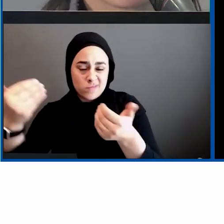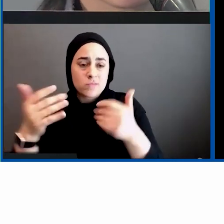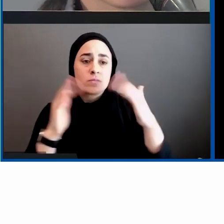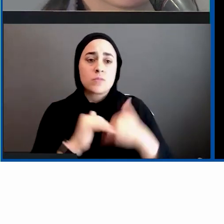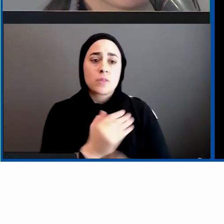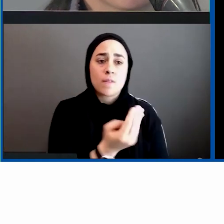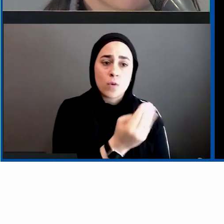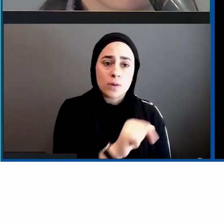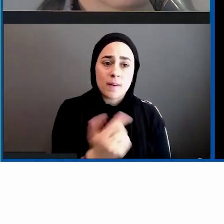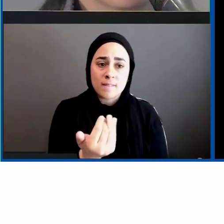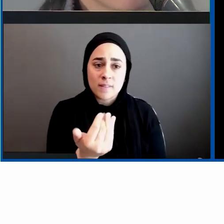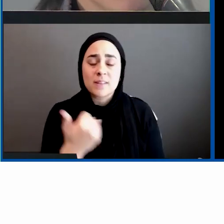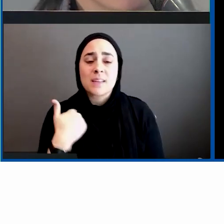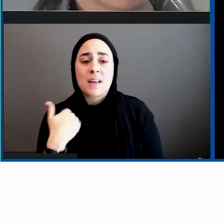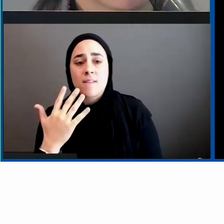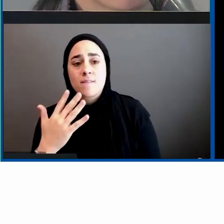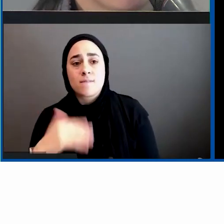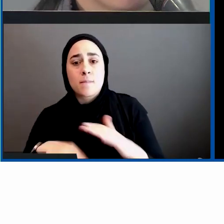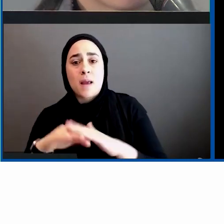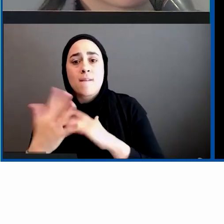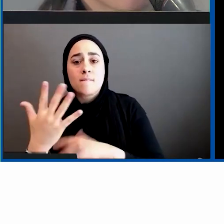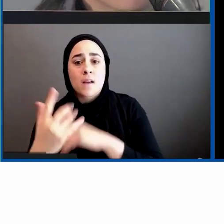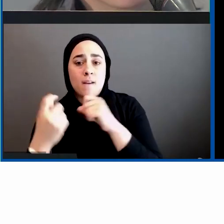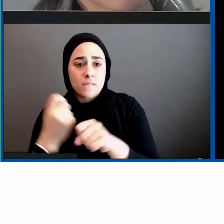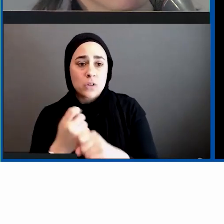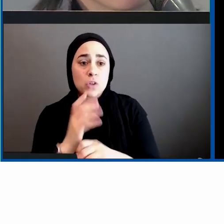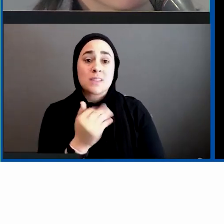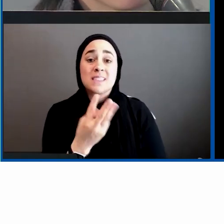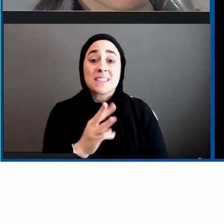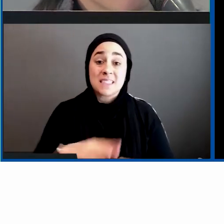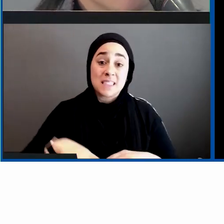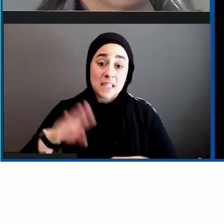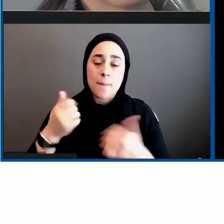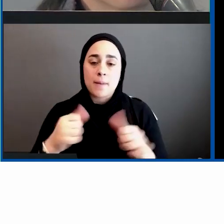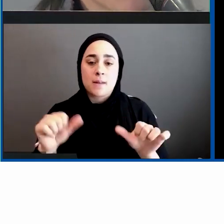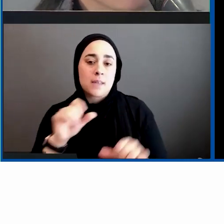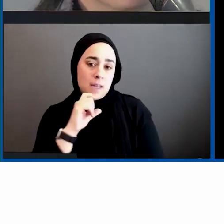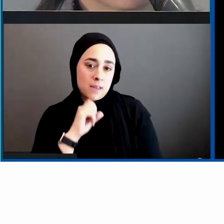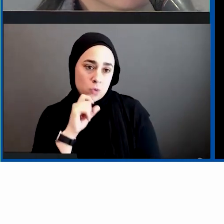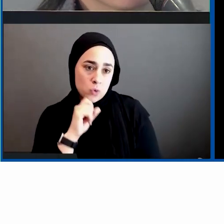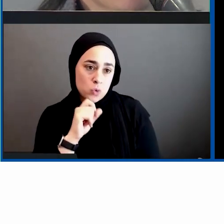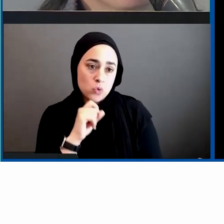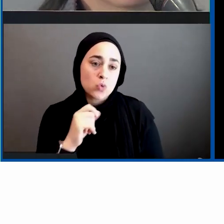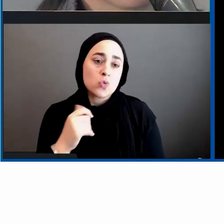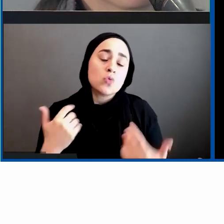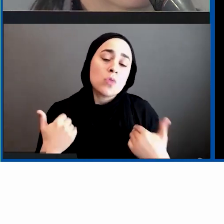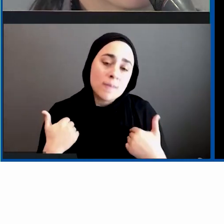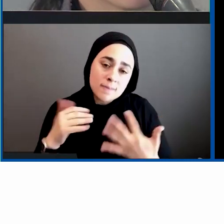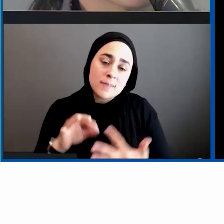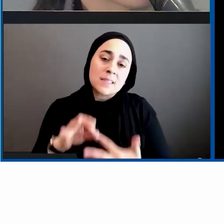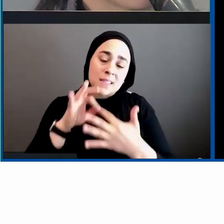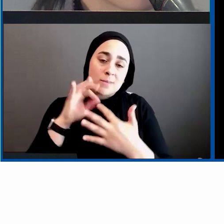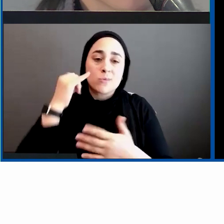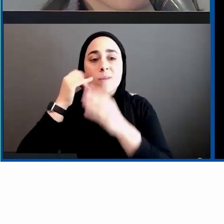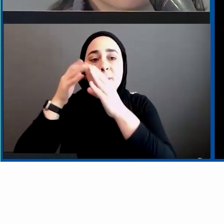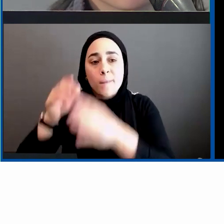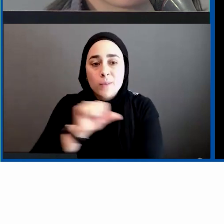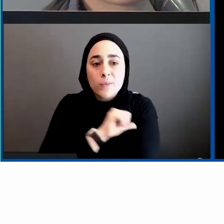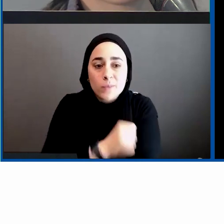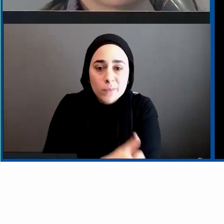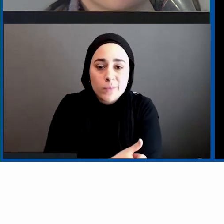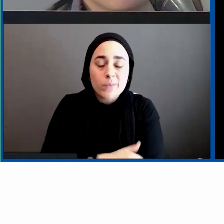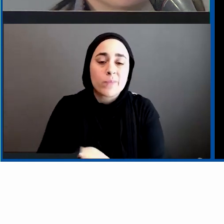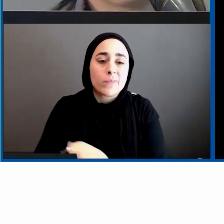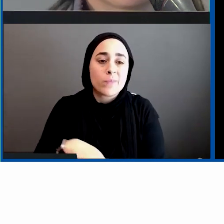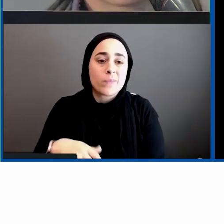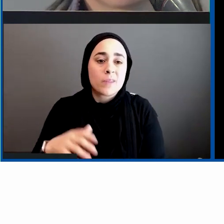gap, 16 and up, any age. There are exceptions. Person in position of power of authorities, teachers,